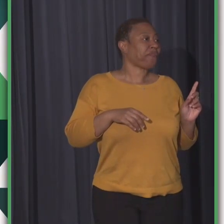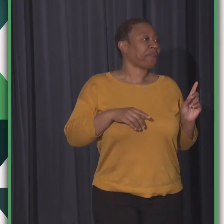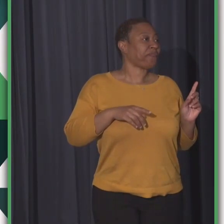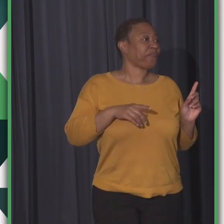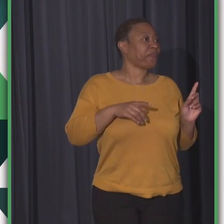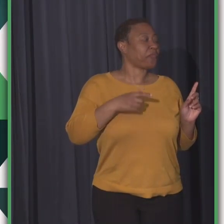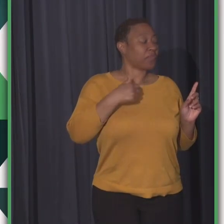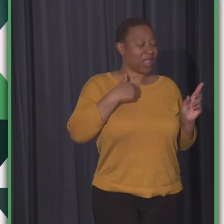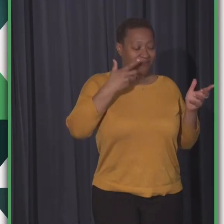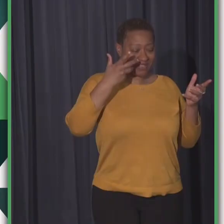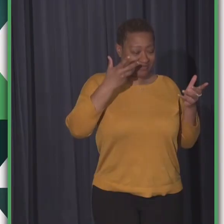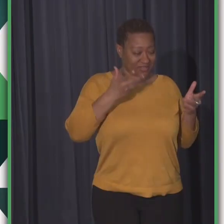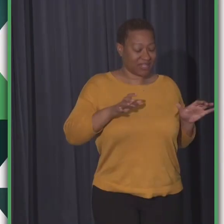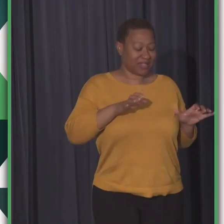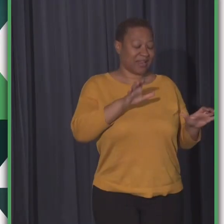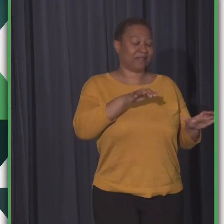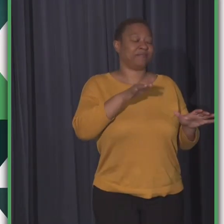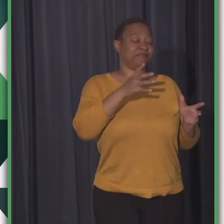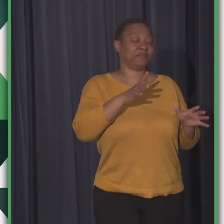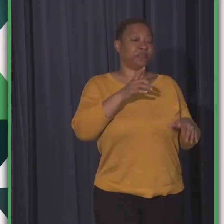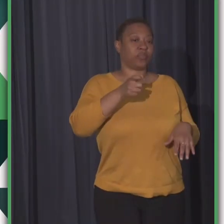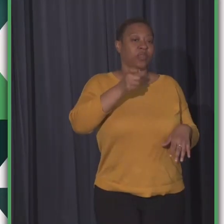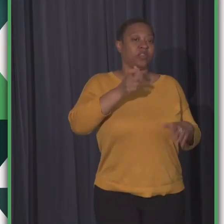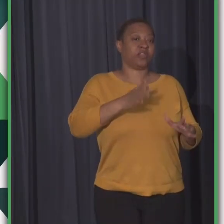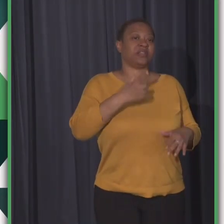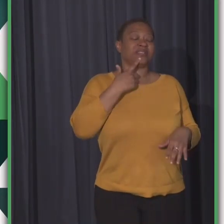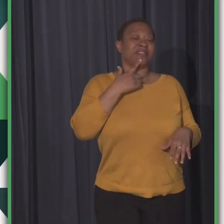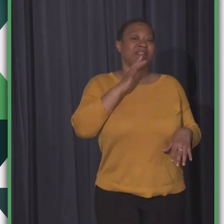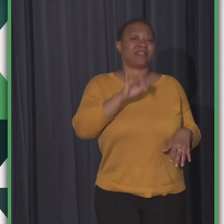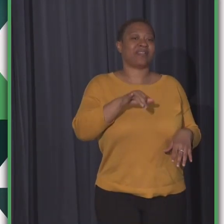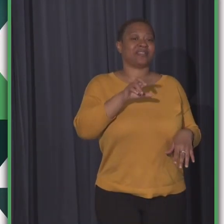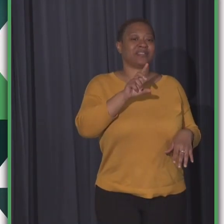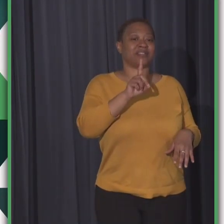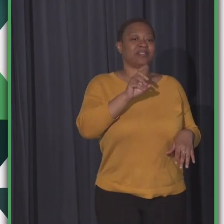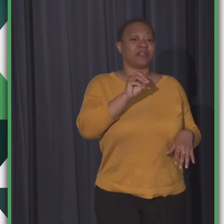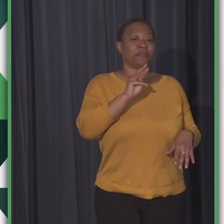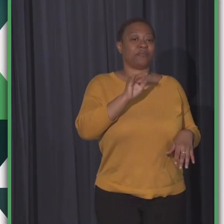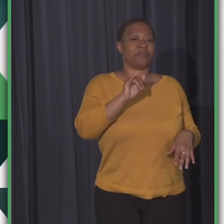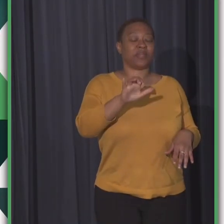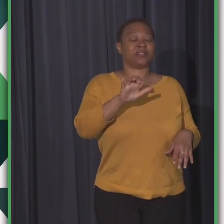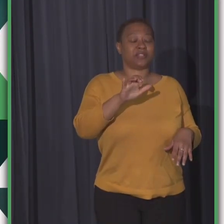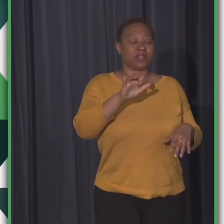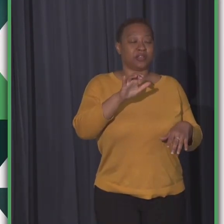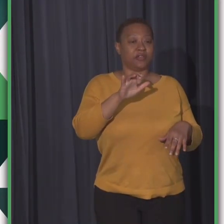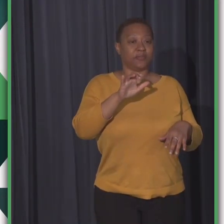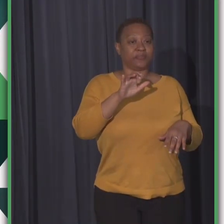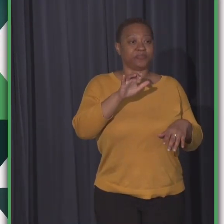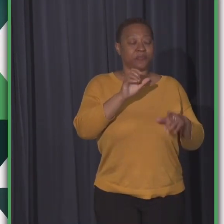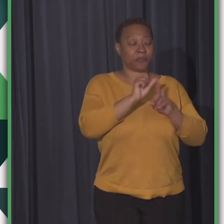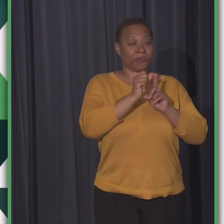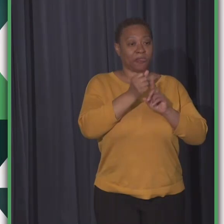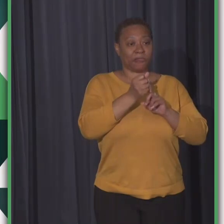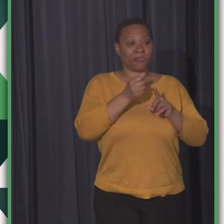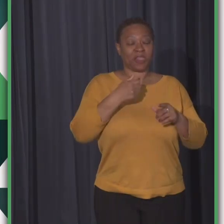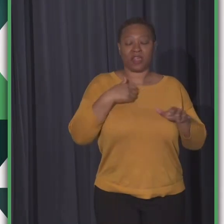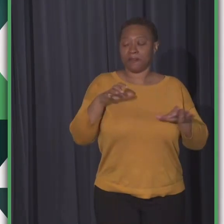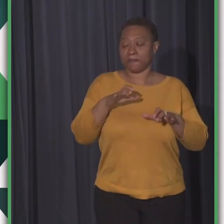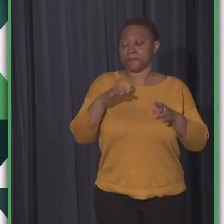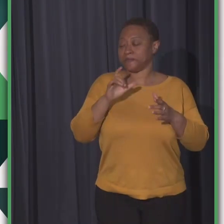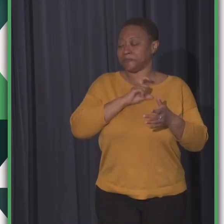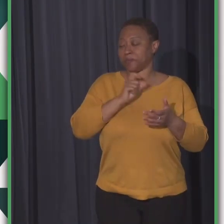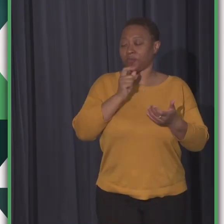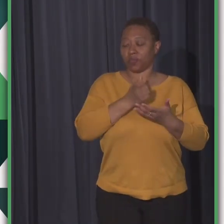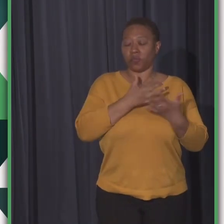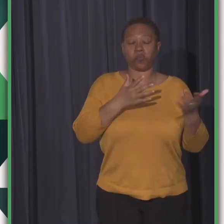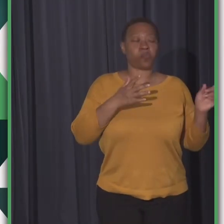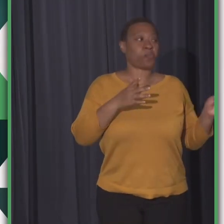I've been there, done that, and the judge said that it was a domestic dispute. Yeah. Okay, so, you know, I've done police reports, all of that. Let